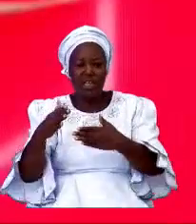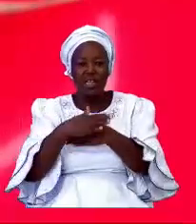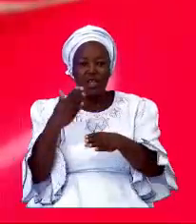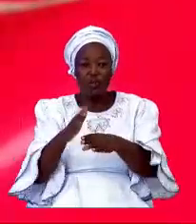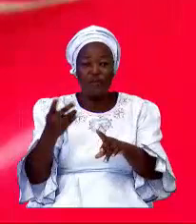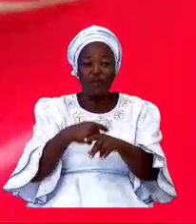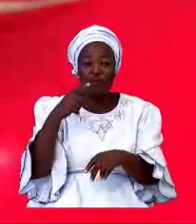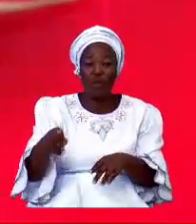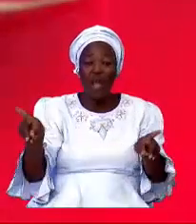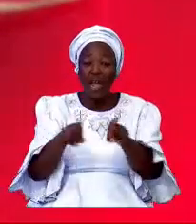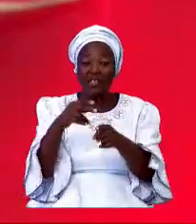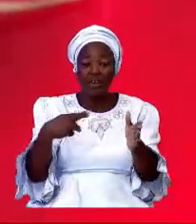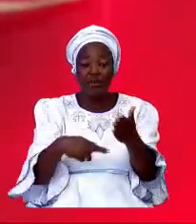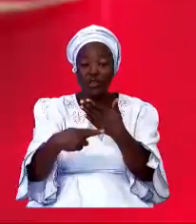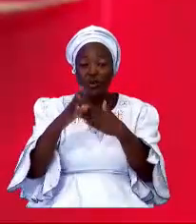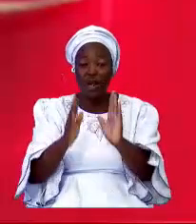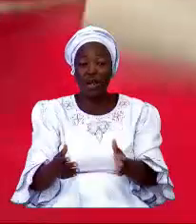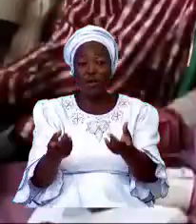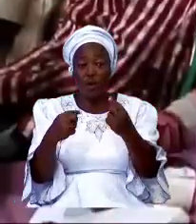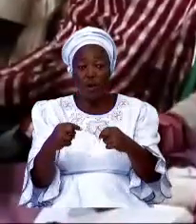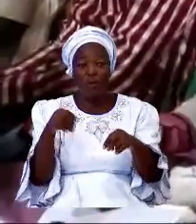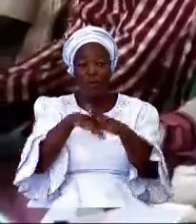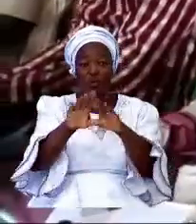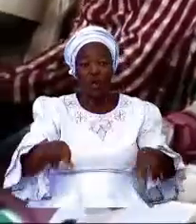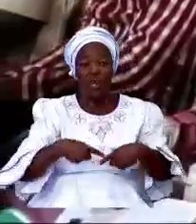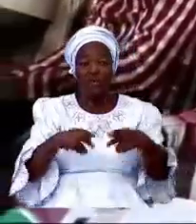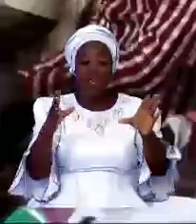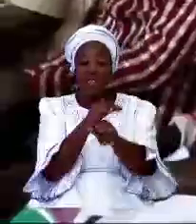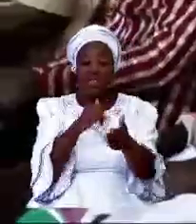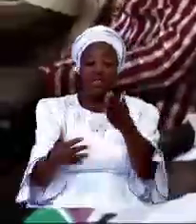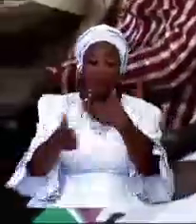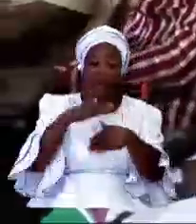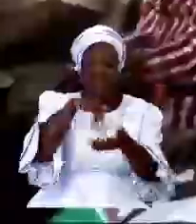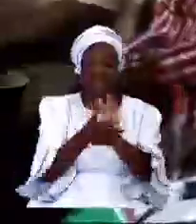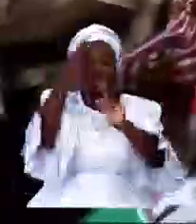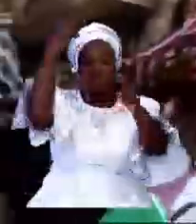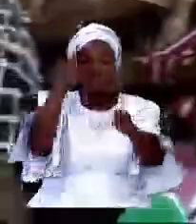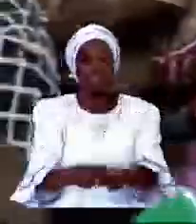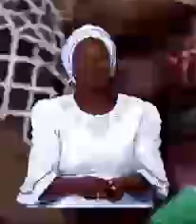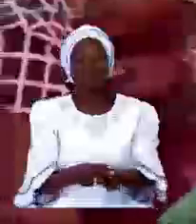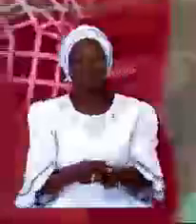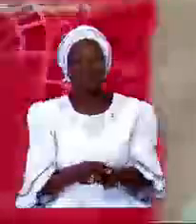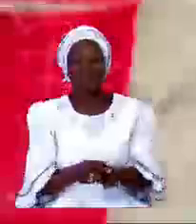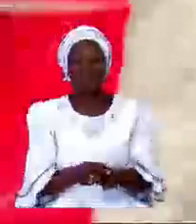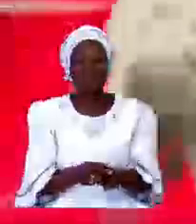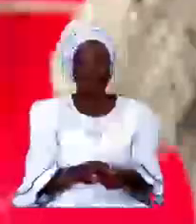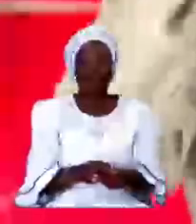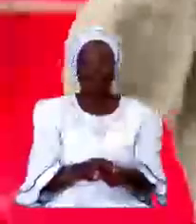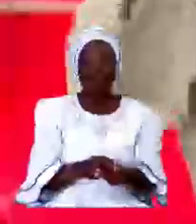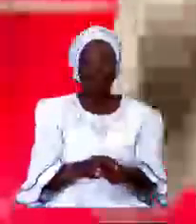Everything that has been stolen away from you, as the restorer comes in your life, take it back